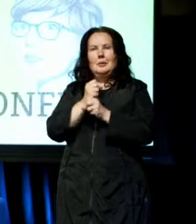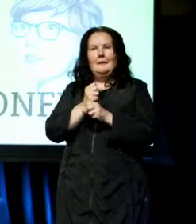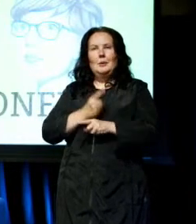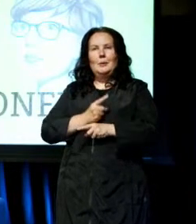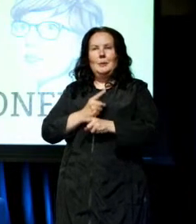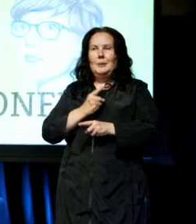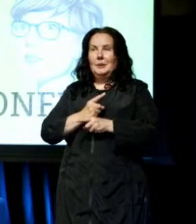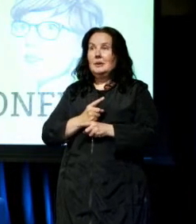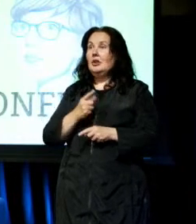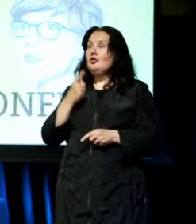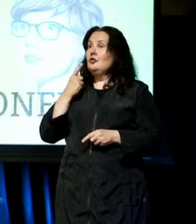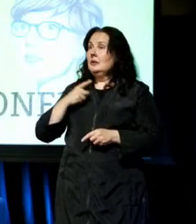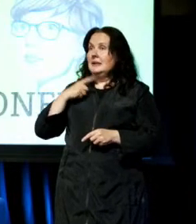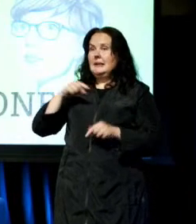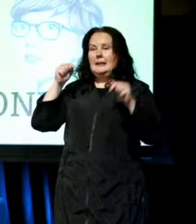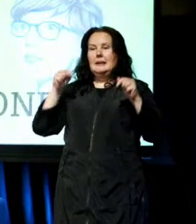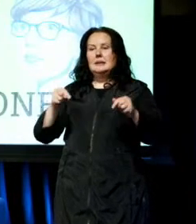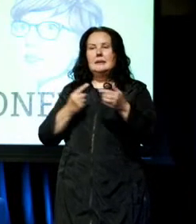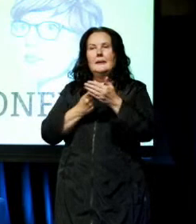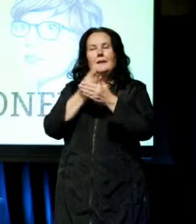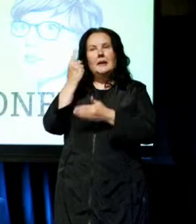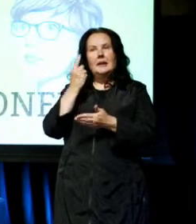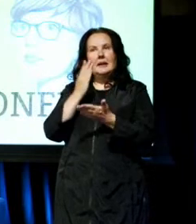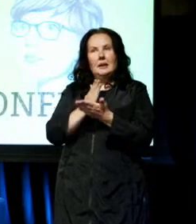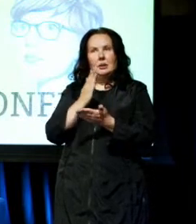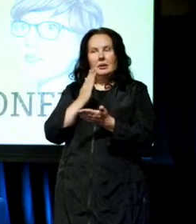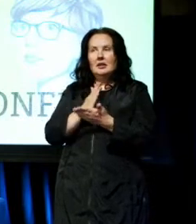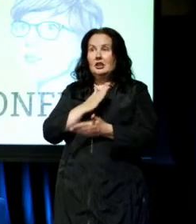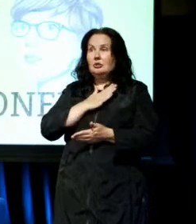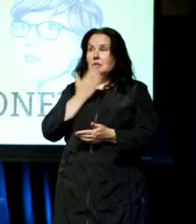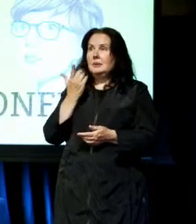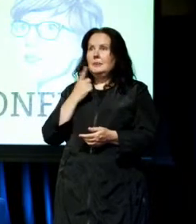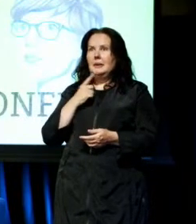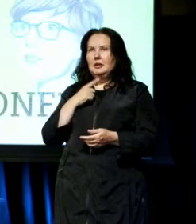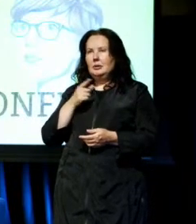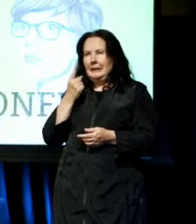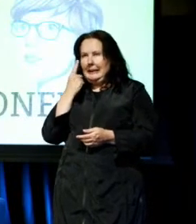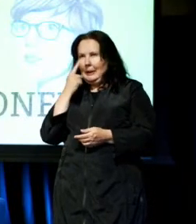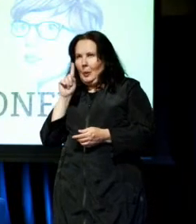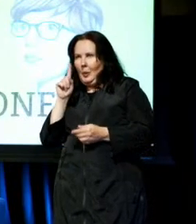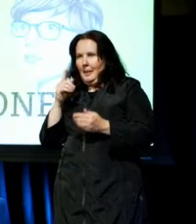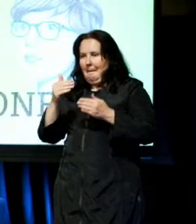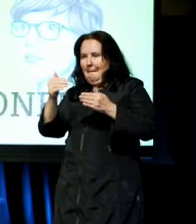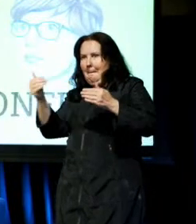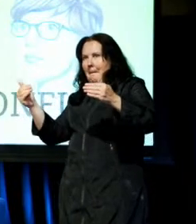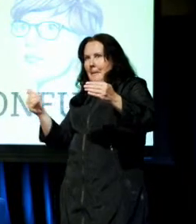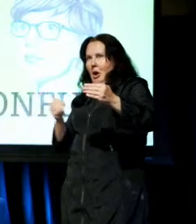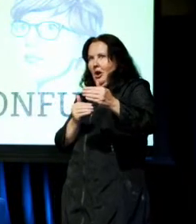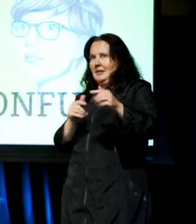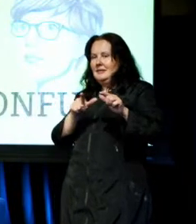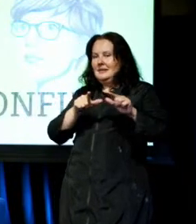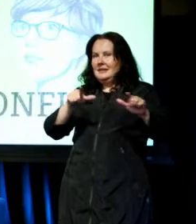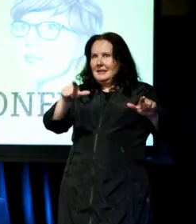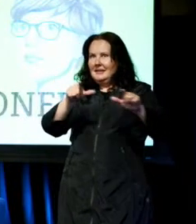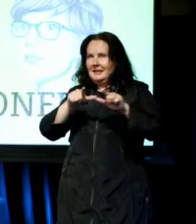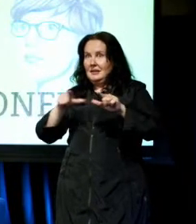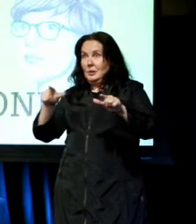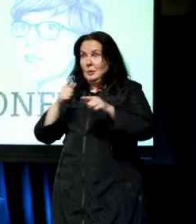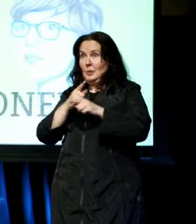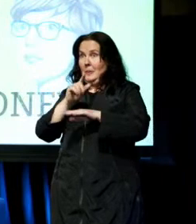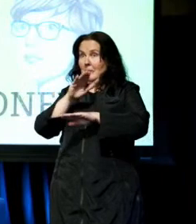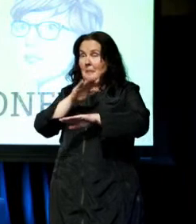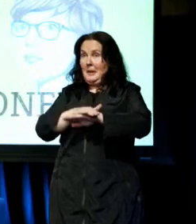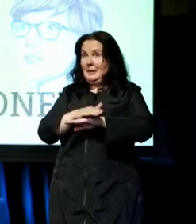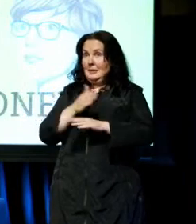doing this. And the reason that this event actually, it's kind of interesting to get behind the scenes on this, because we are talking about accessibility. The reason this event is only